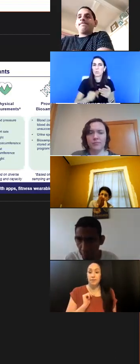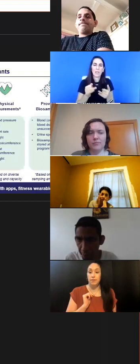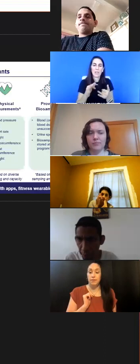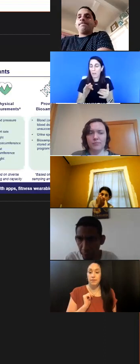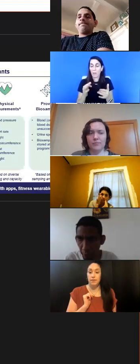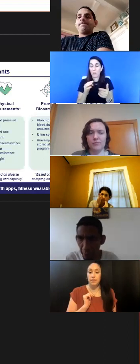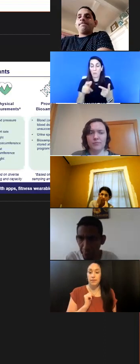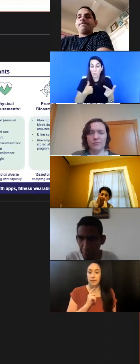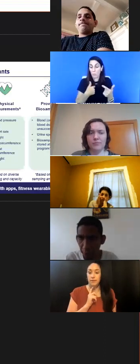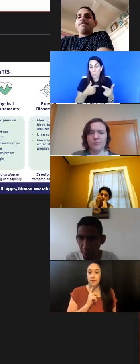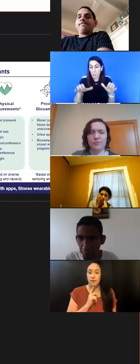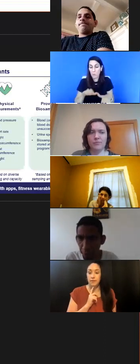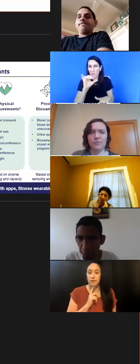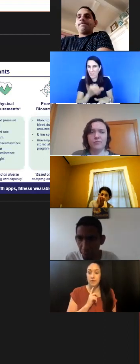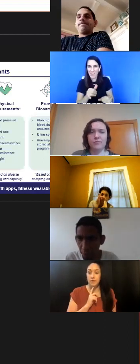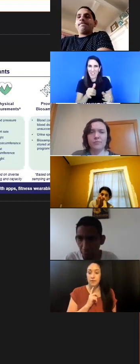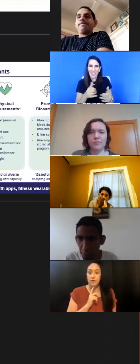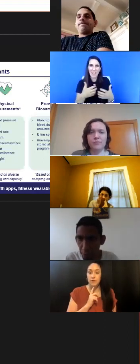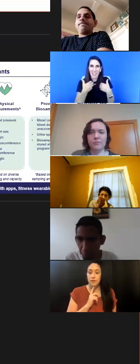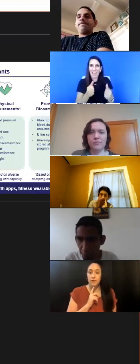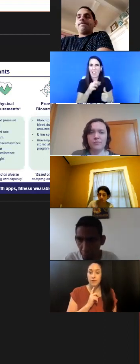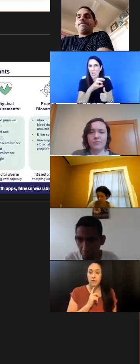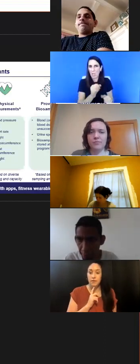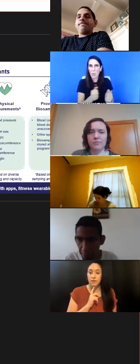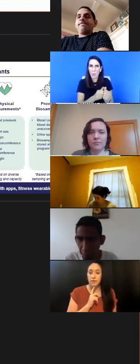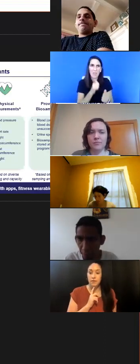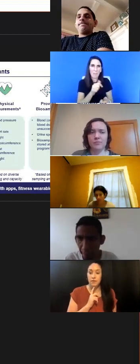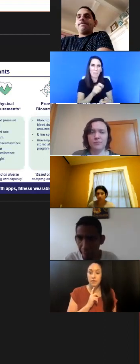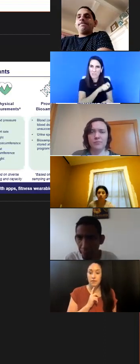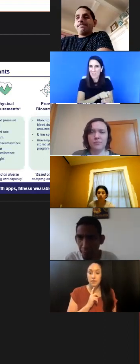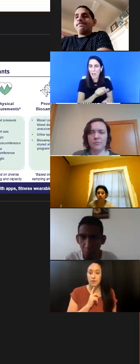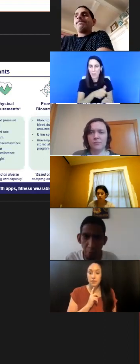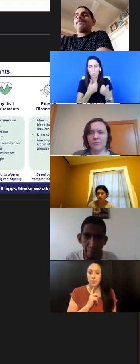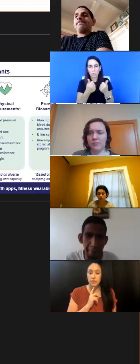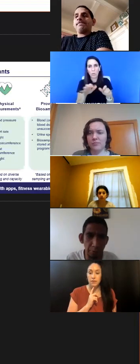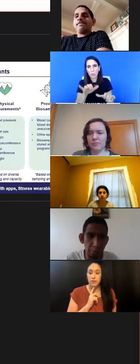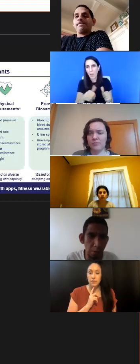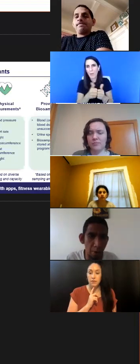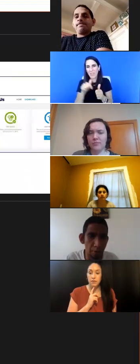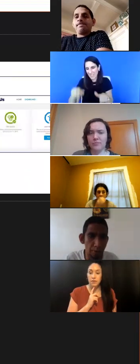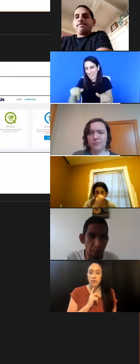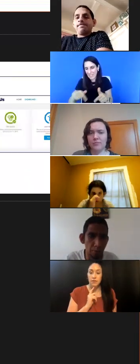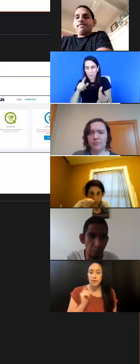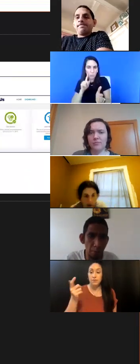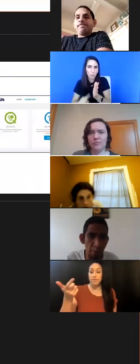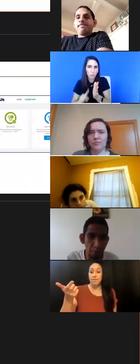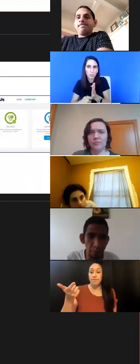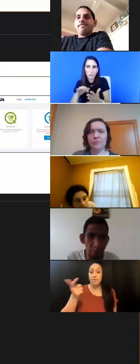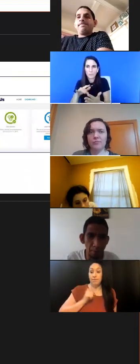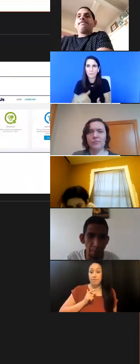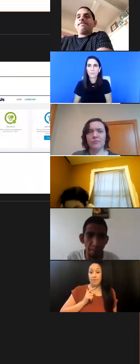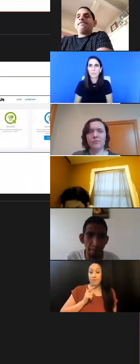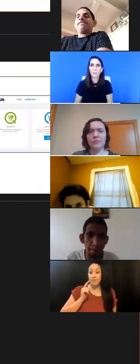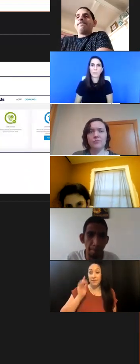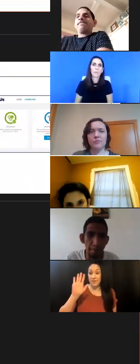is imprecise, and we're trying to improve that with this particular research study. So what's being